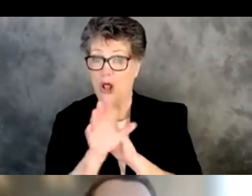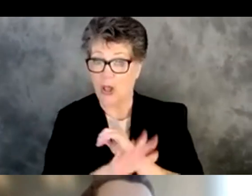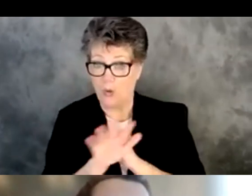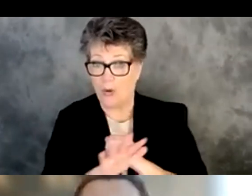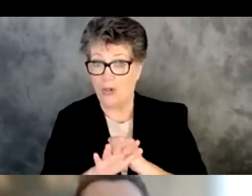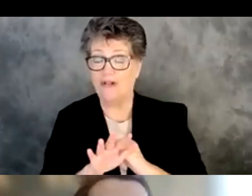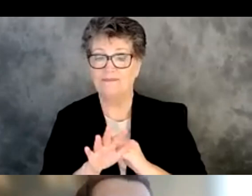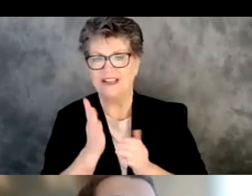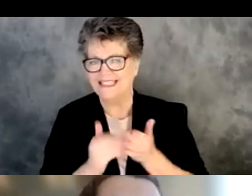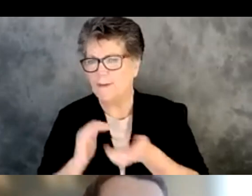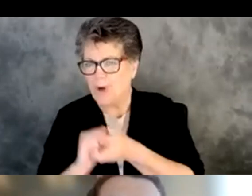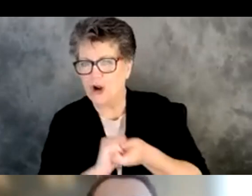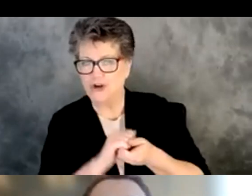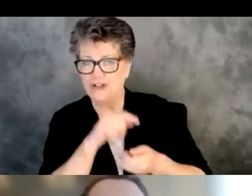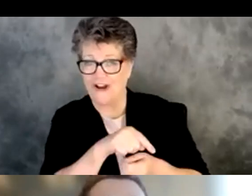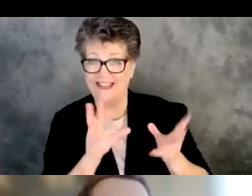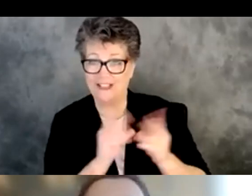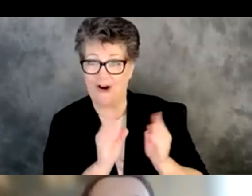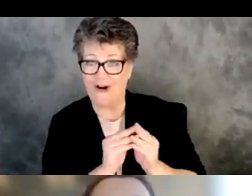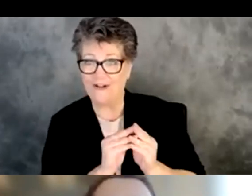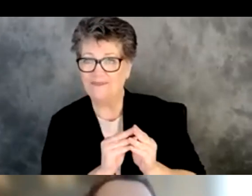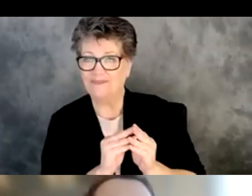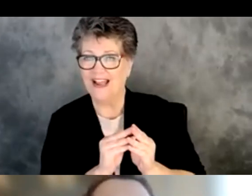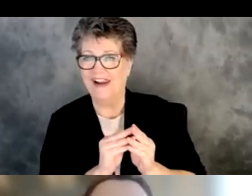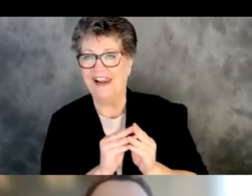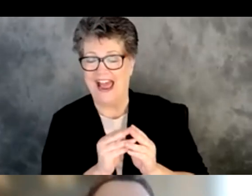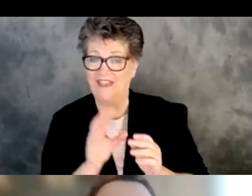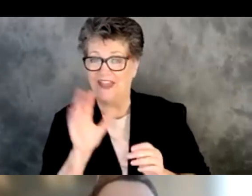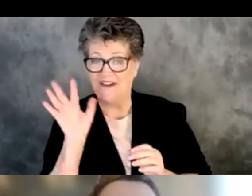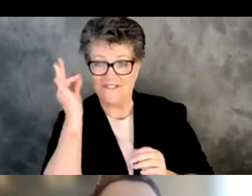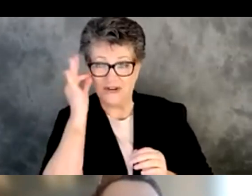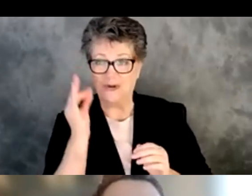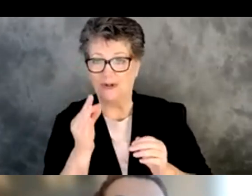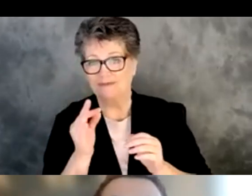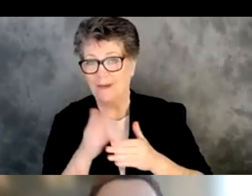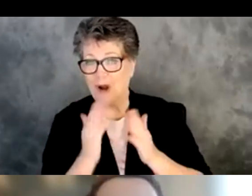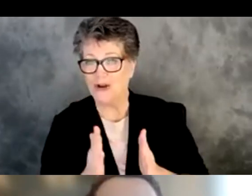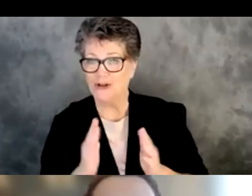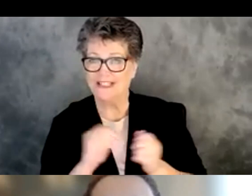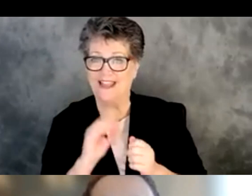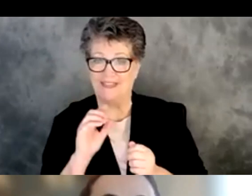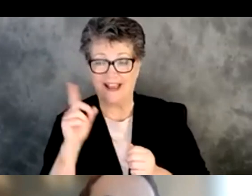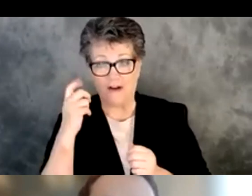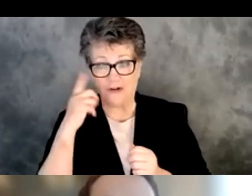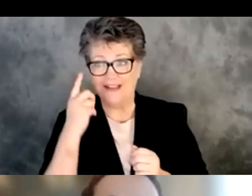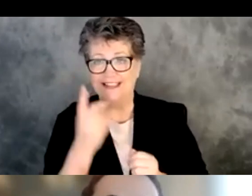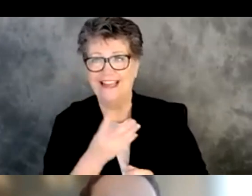local, some partners on this call, and federal partners in the government